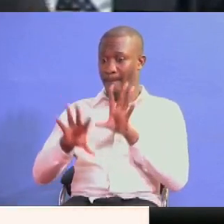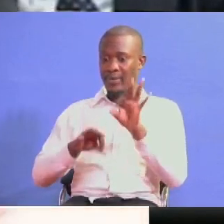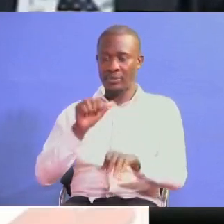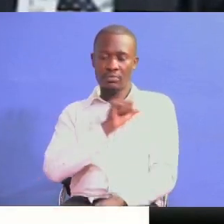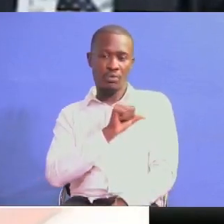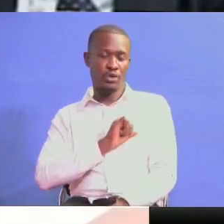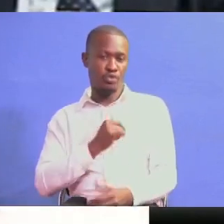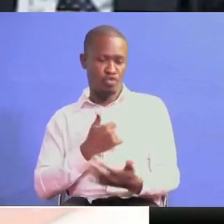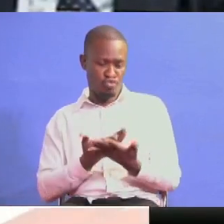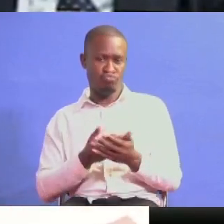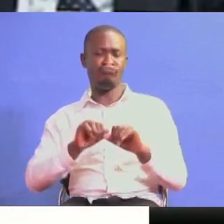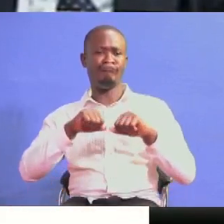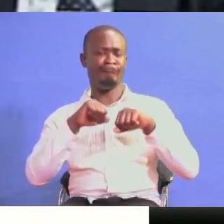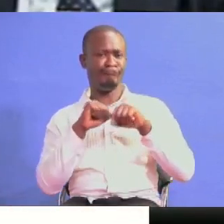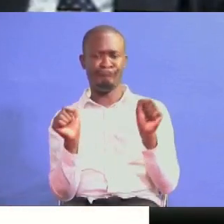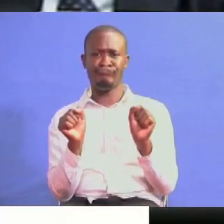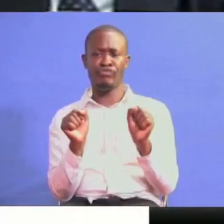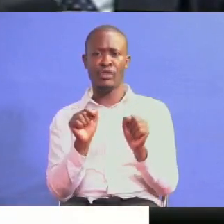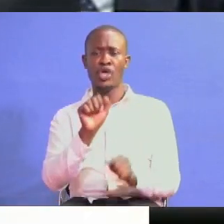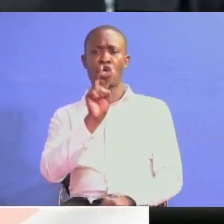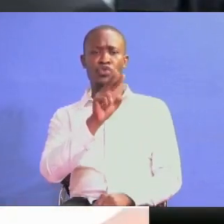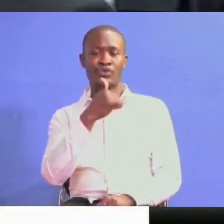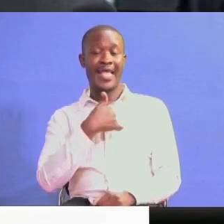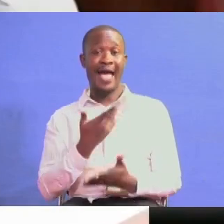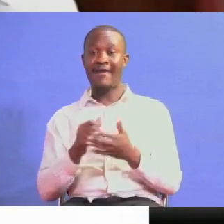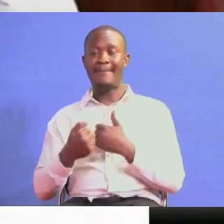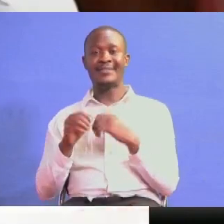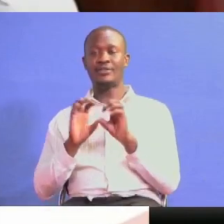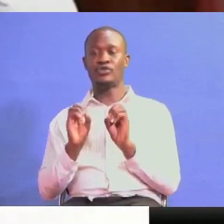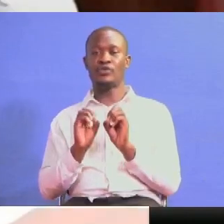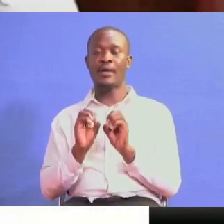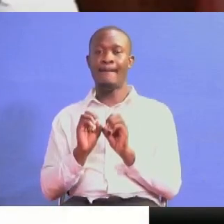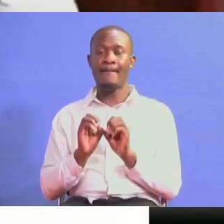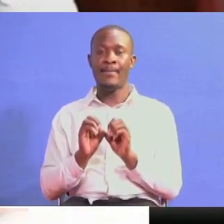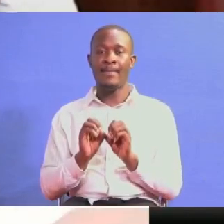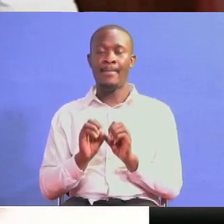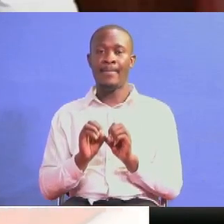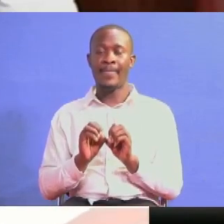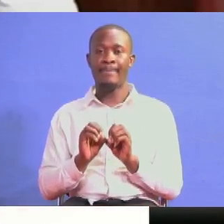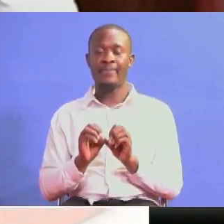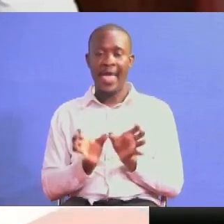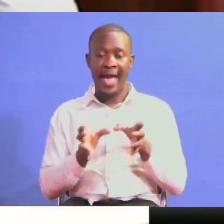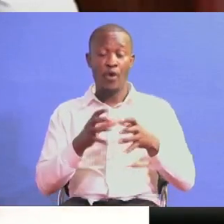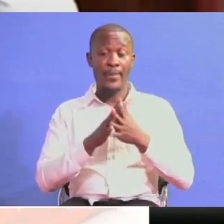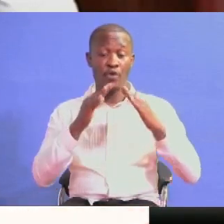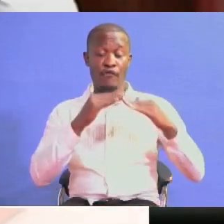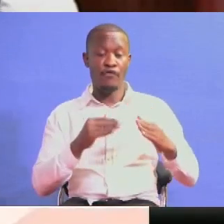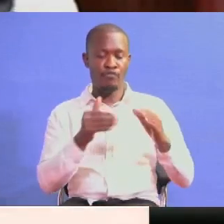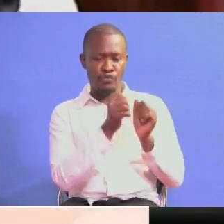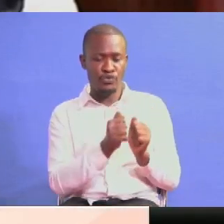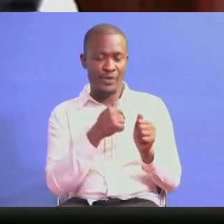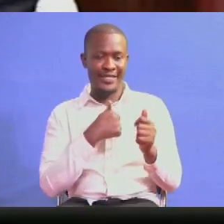to sack him, Honorable Speaker. Those two have not happened. A committee of the House was put together to go